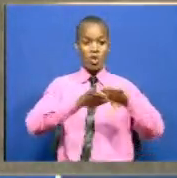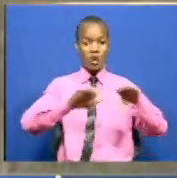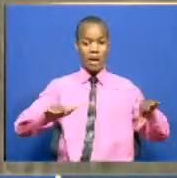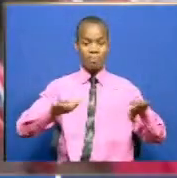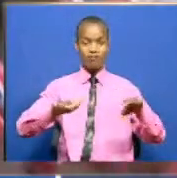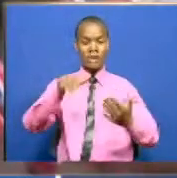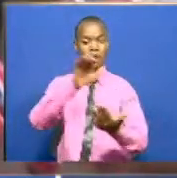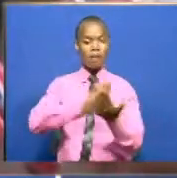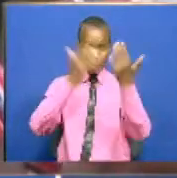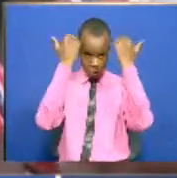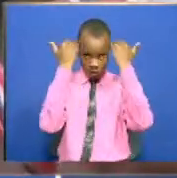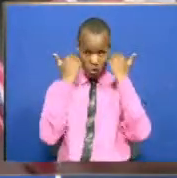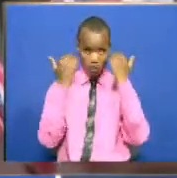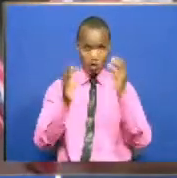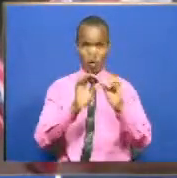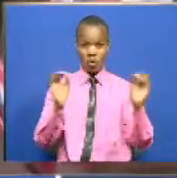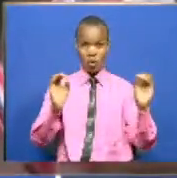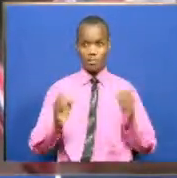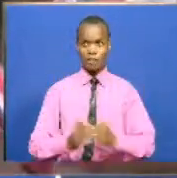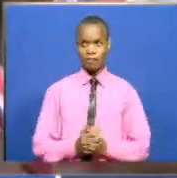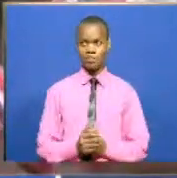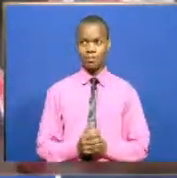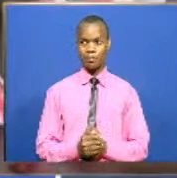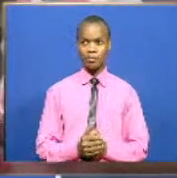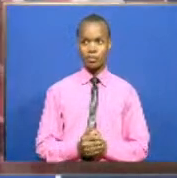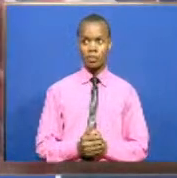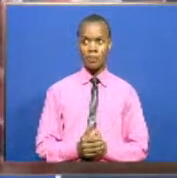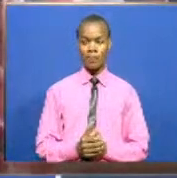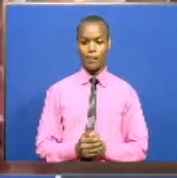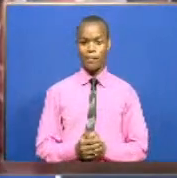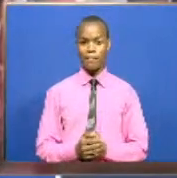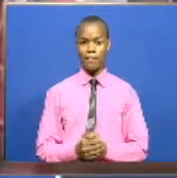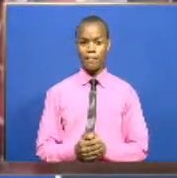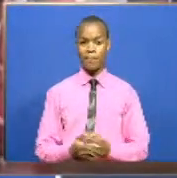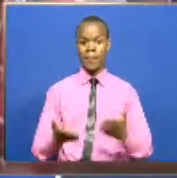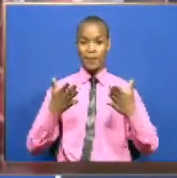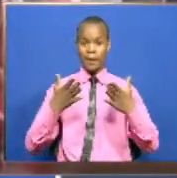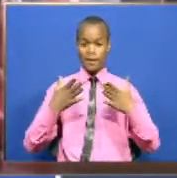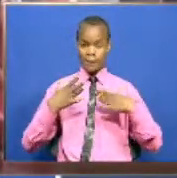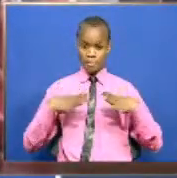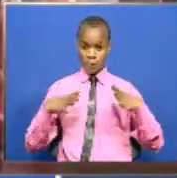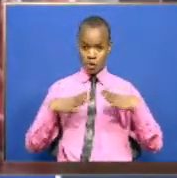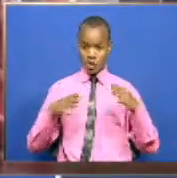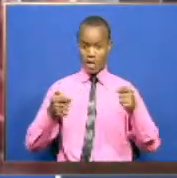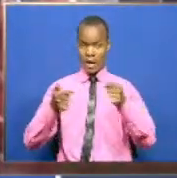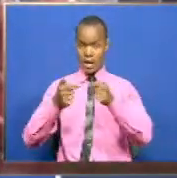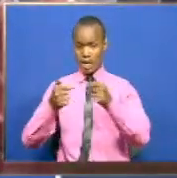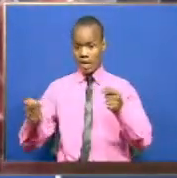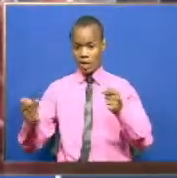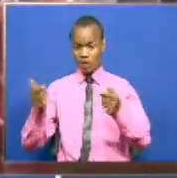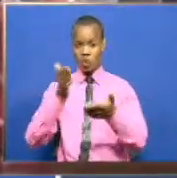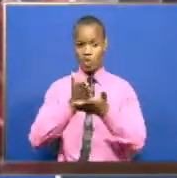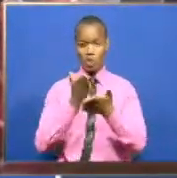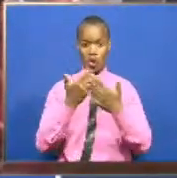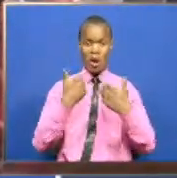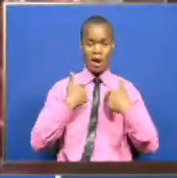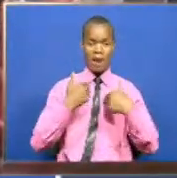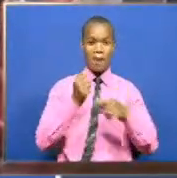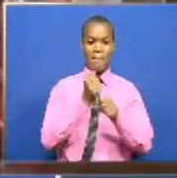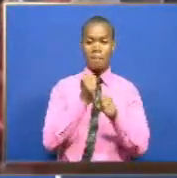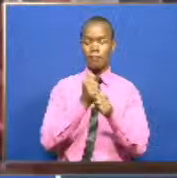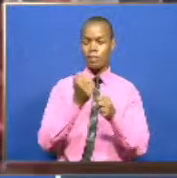court. Wale watu wameweka mkono yao ndani ya kotini. Wametutoa Kajiado, wametupeleka